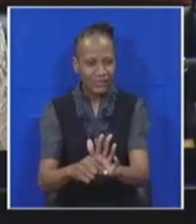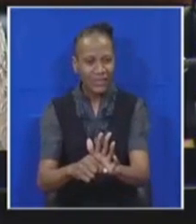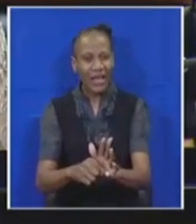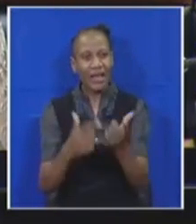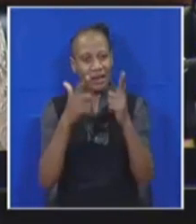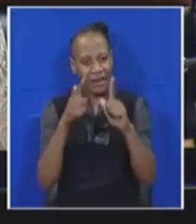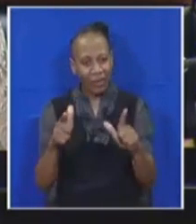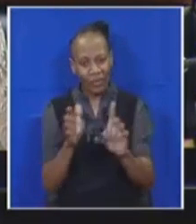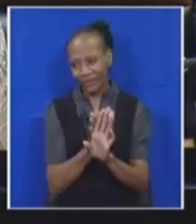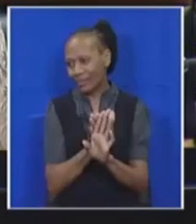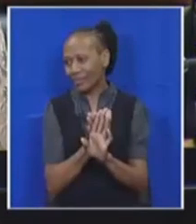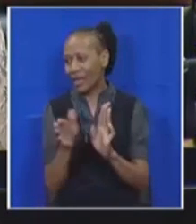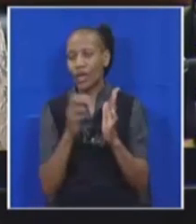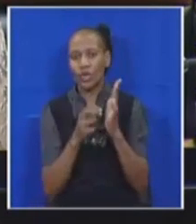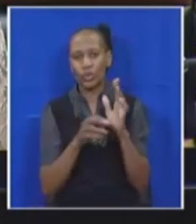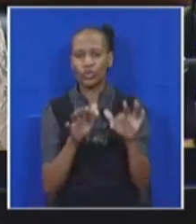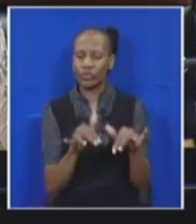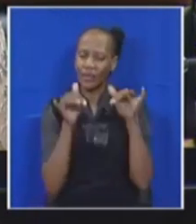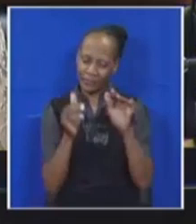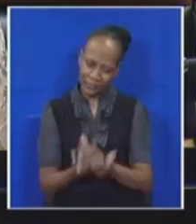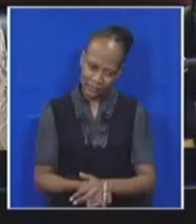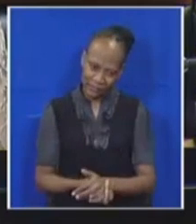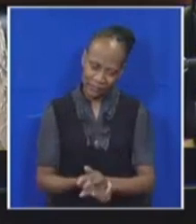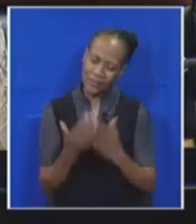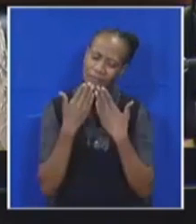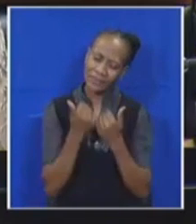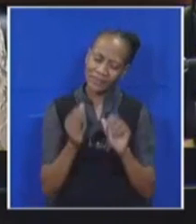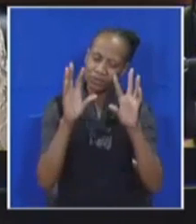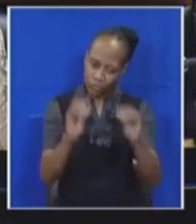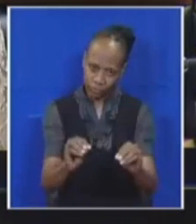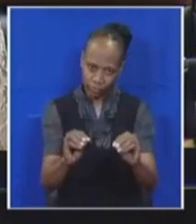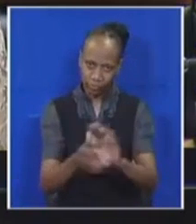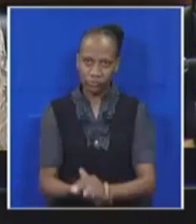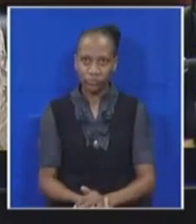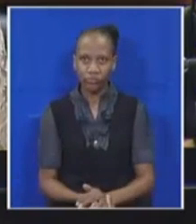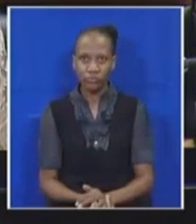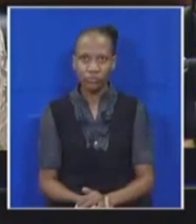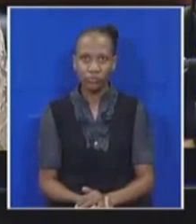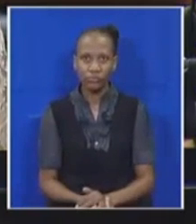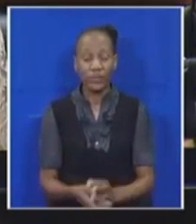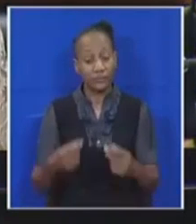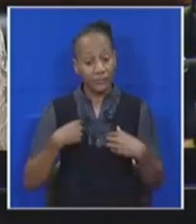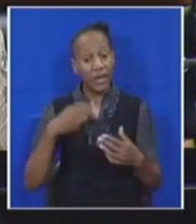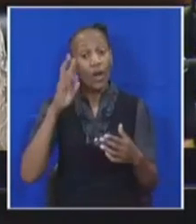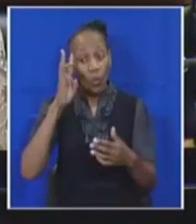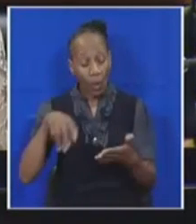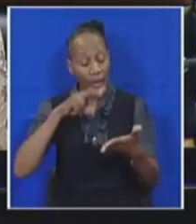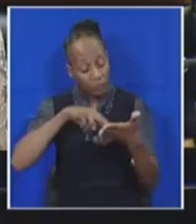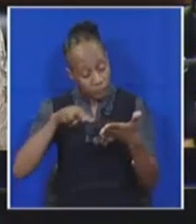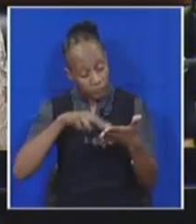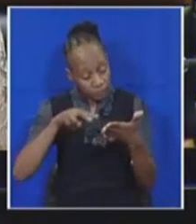unparliamentary. Please desist. We will get into the records and look